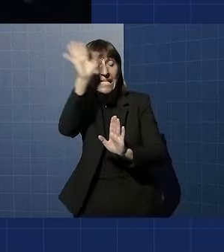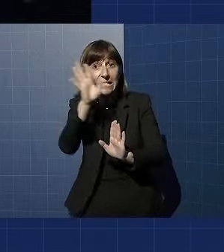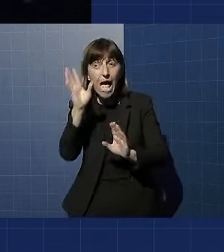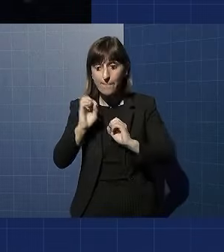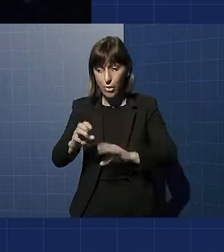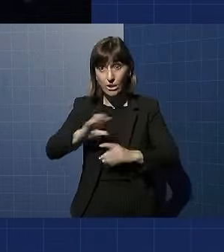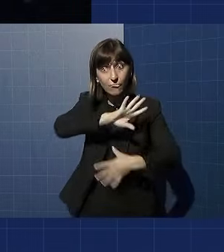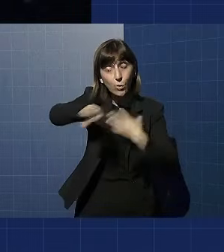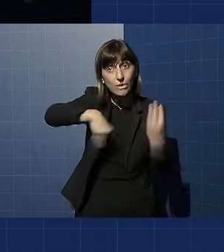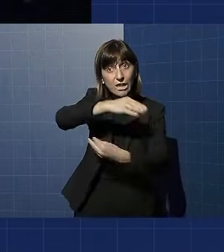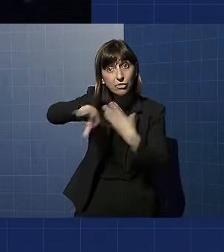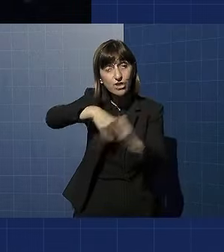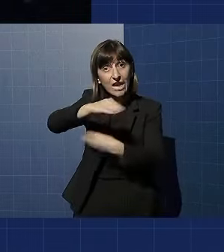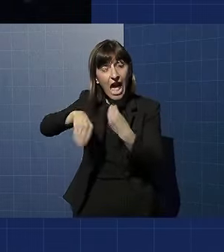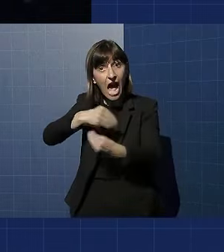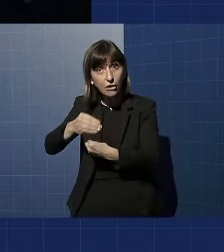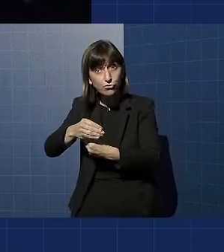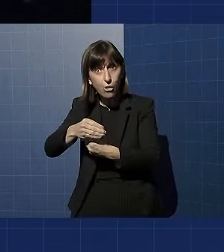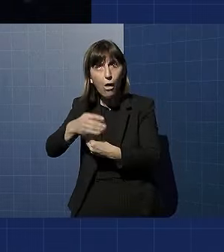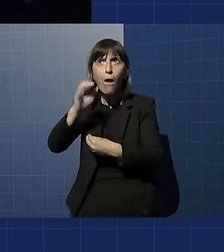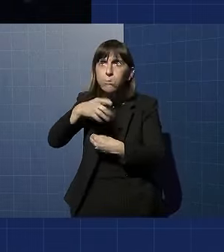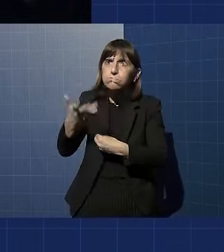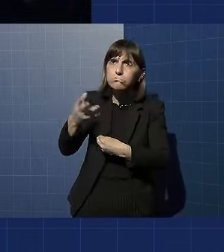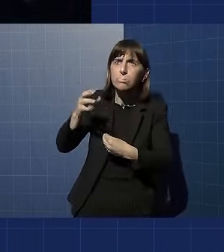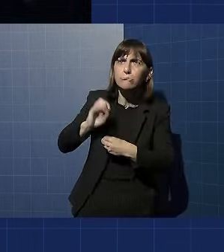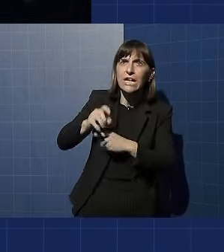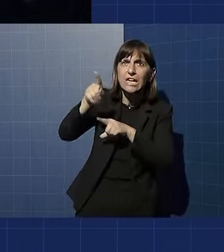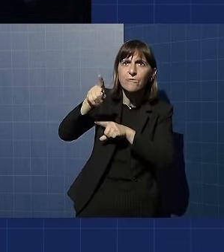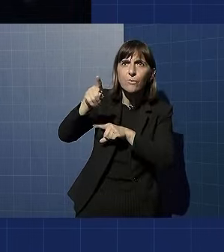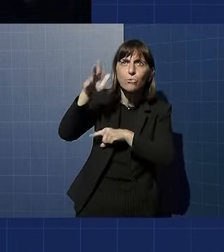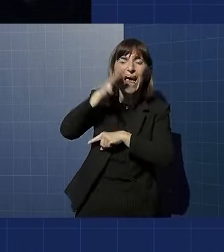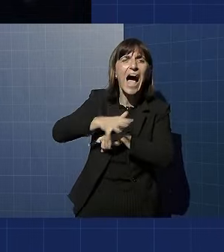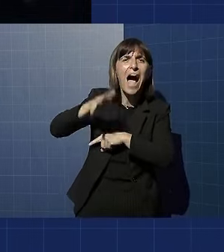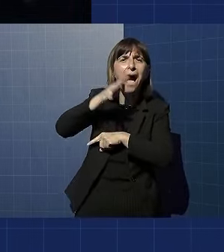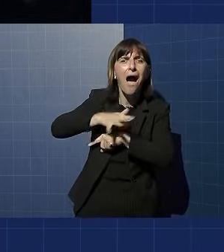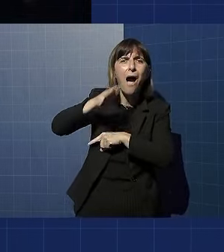very, very high level because water is very precious. So we have,